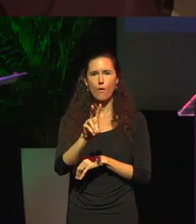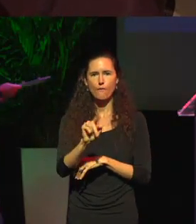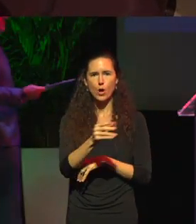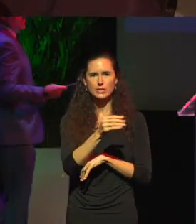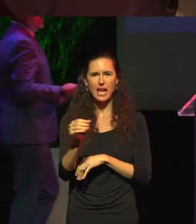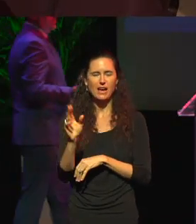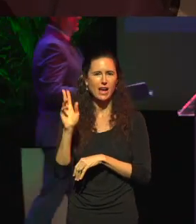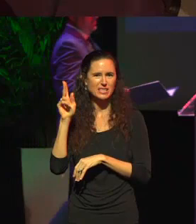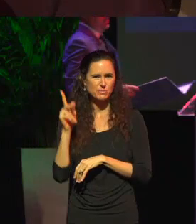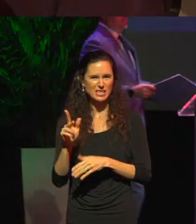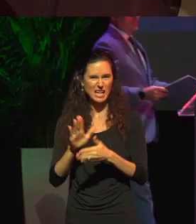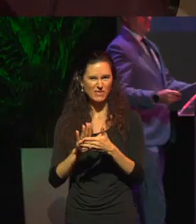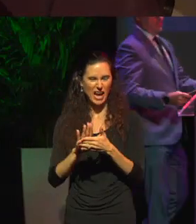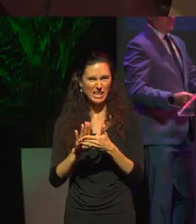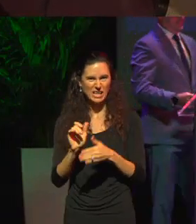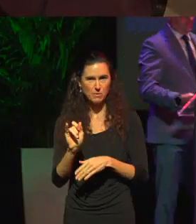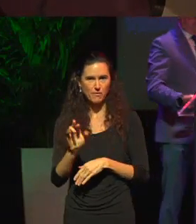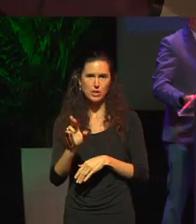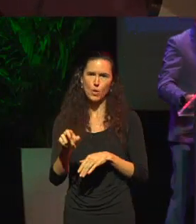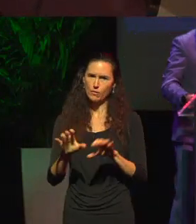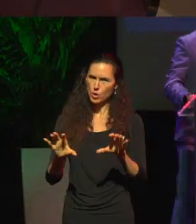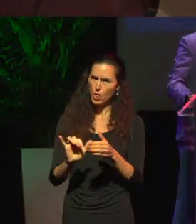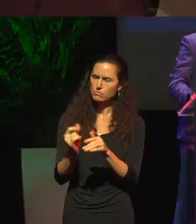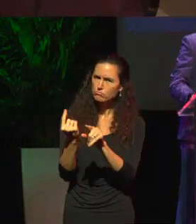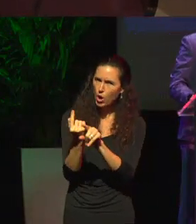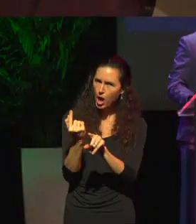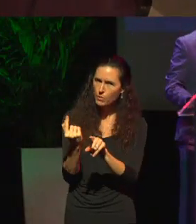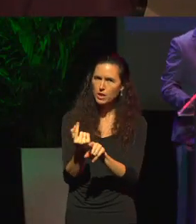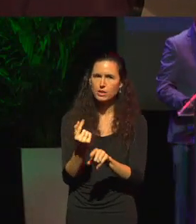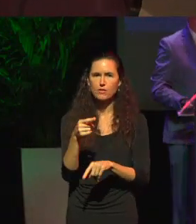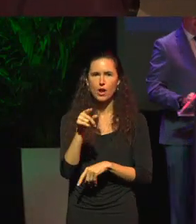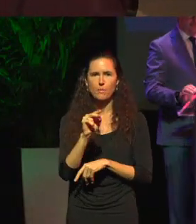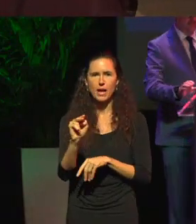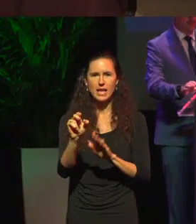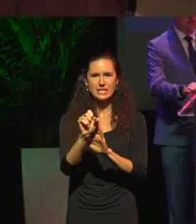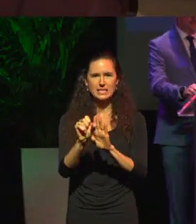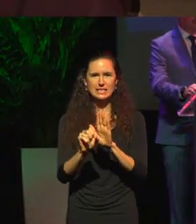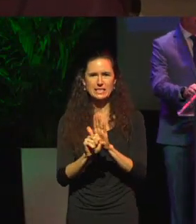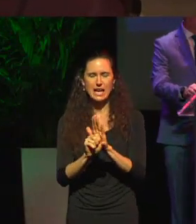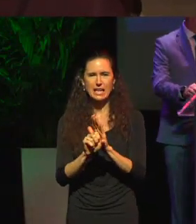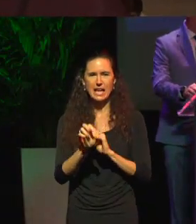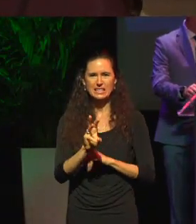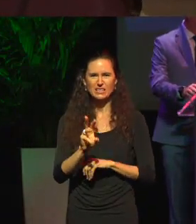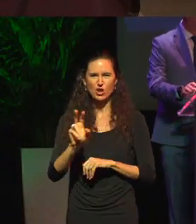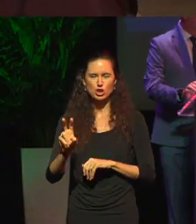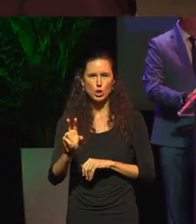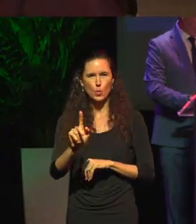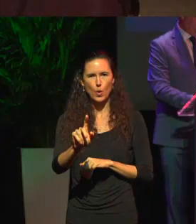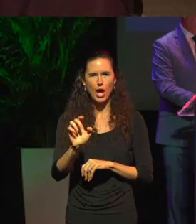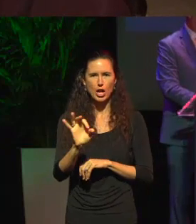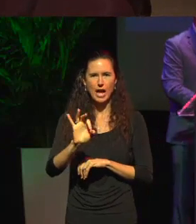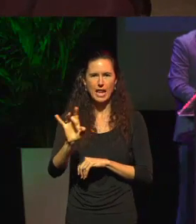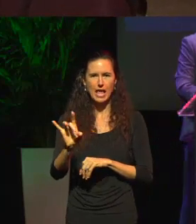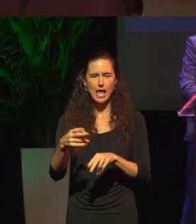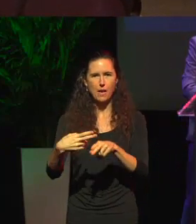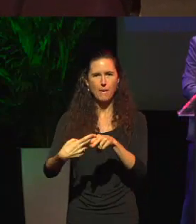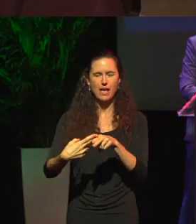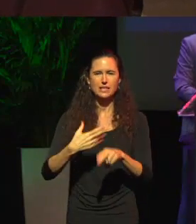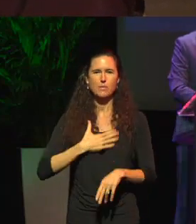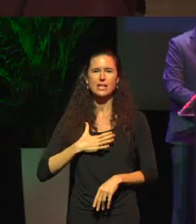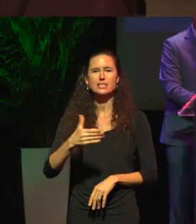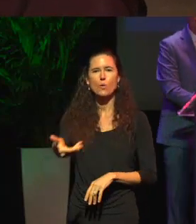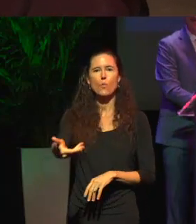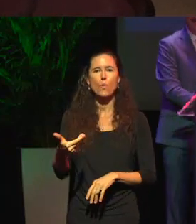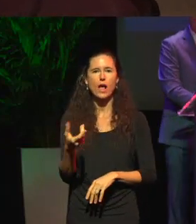of Academic Affairs, and we have to do this properly. From Penn State at 6'2", 198 pounds, please